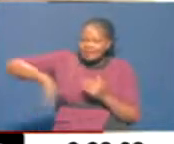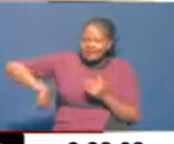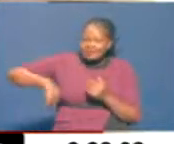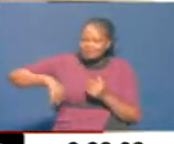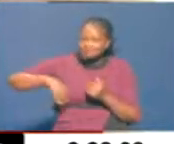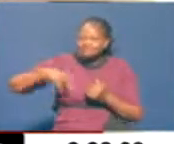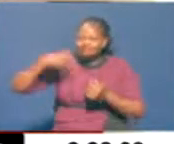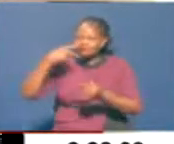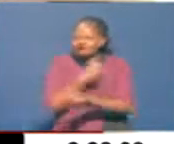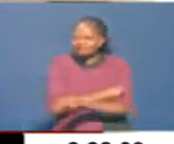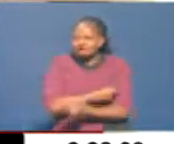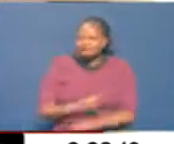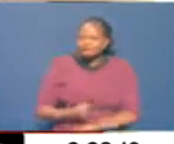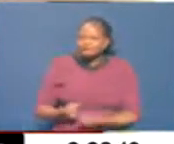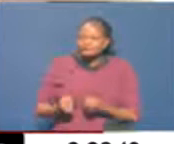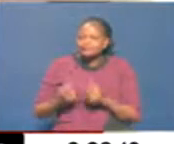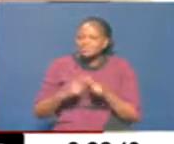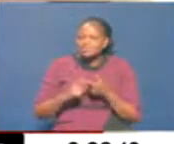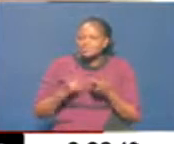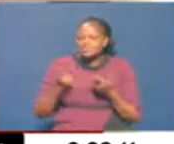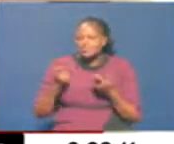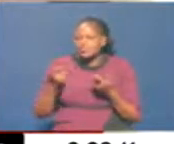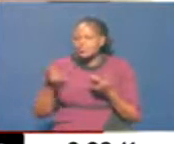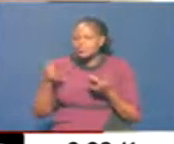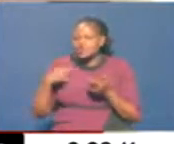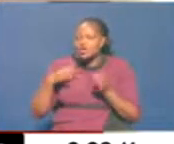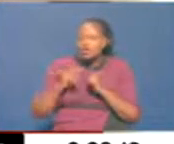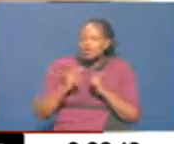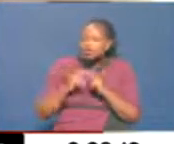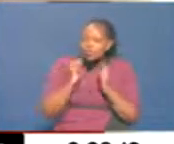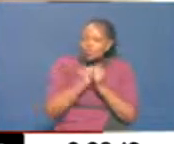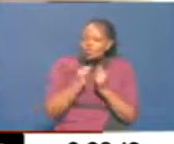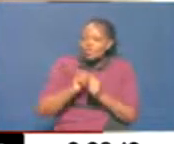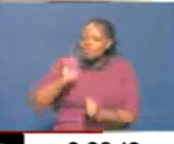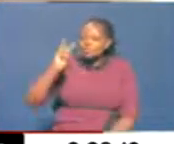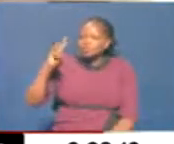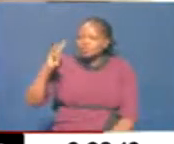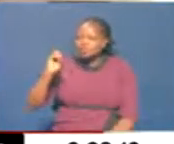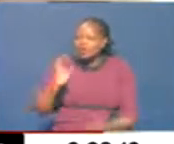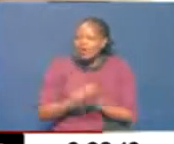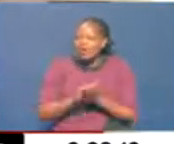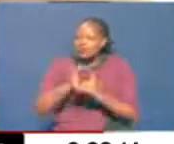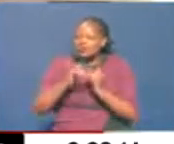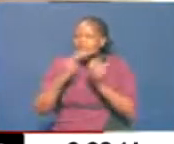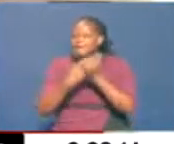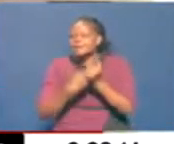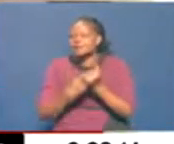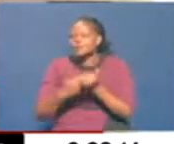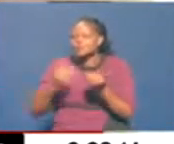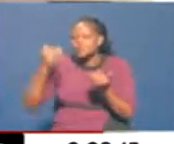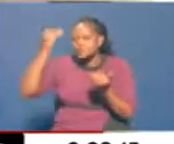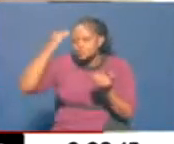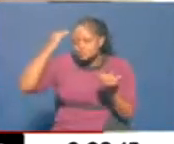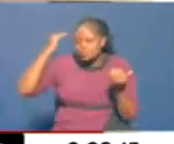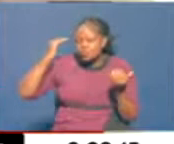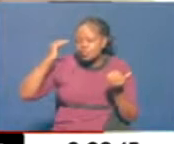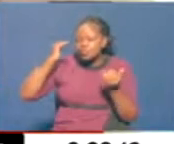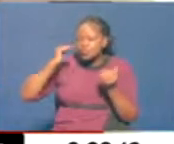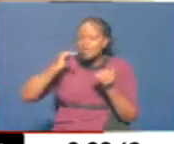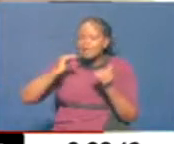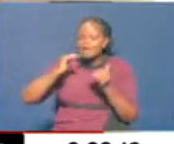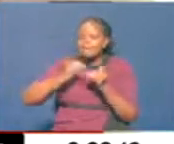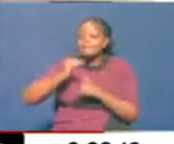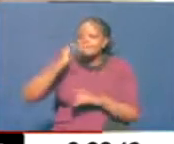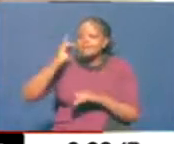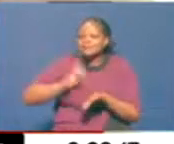doses coming in. And we were able to, of course, consult with, you know, WHO and all other partners to determine when is the optimum time for you to get your second dose.